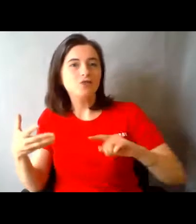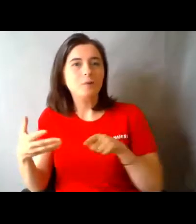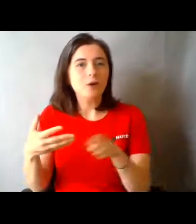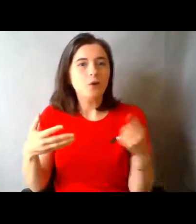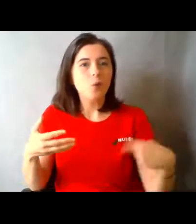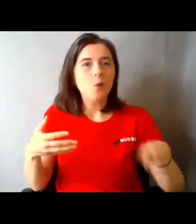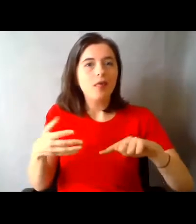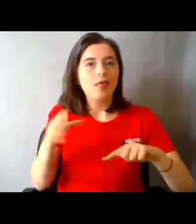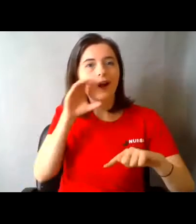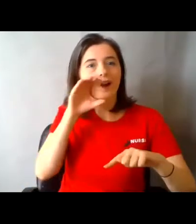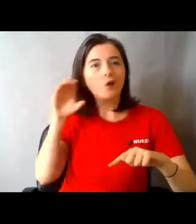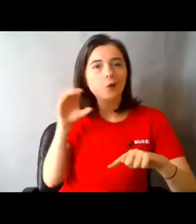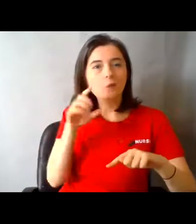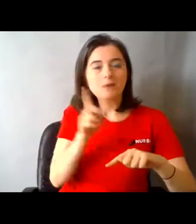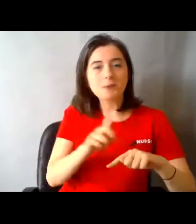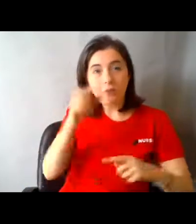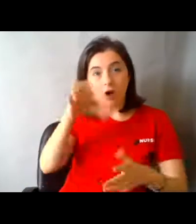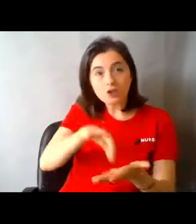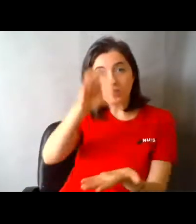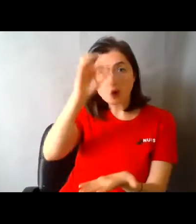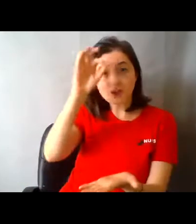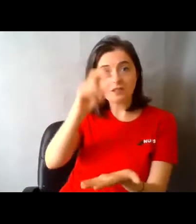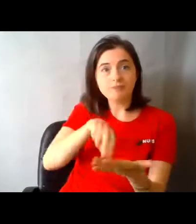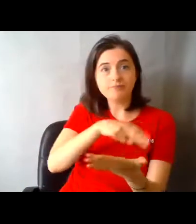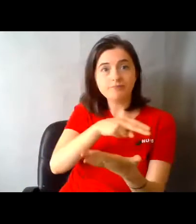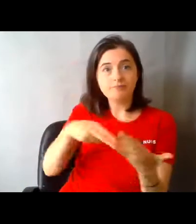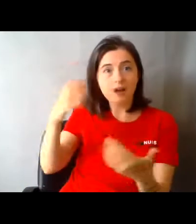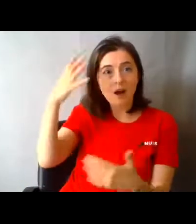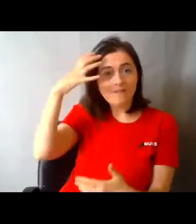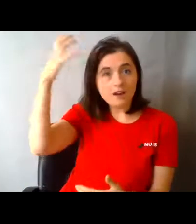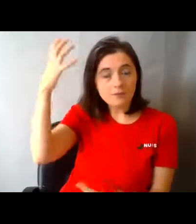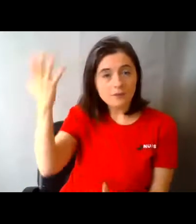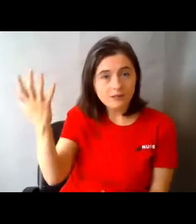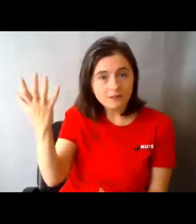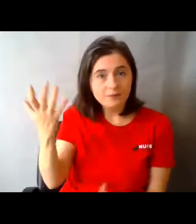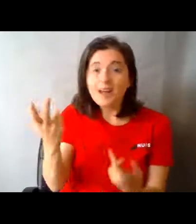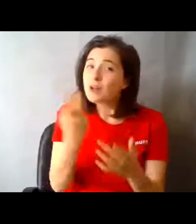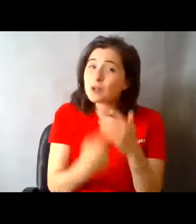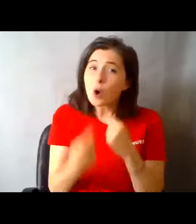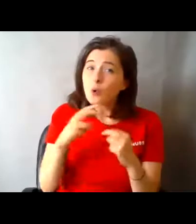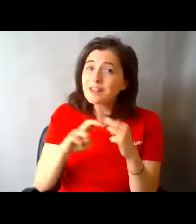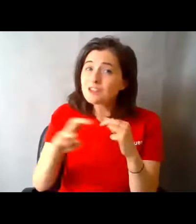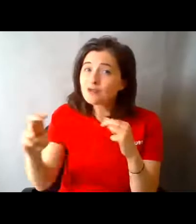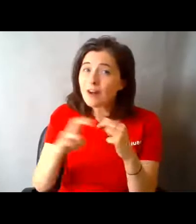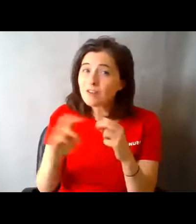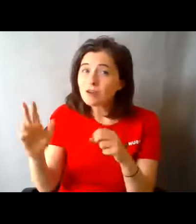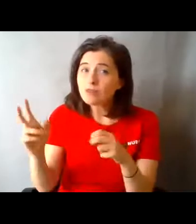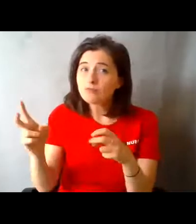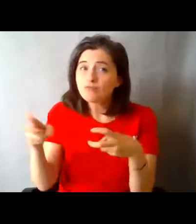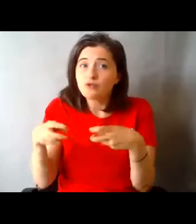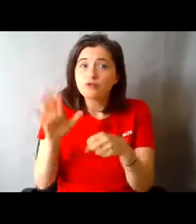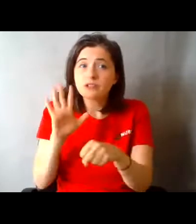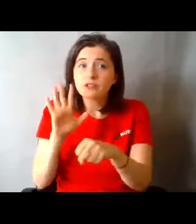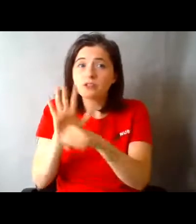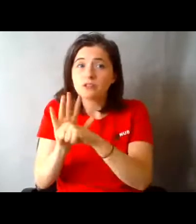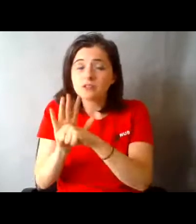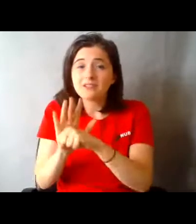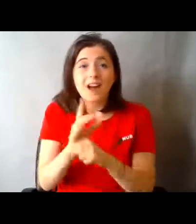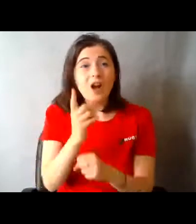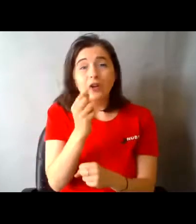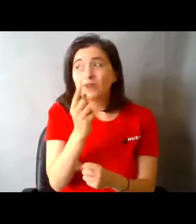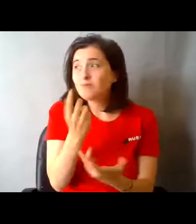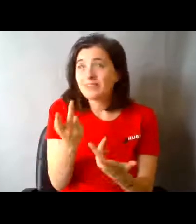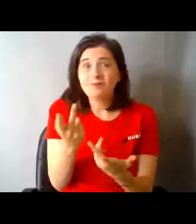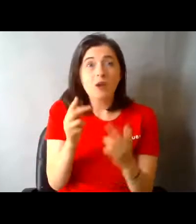government. It isn't just travel restrictions, it affects all kinds of things, including online apps.